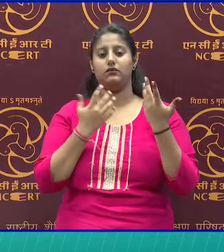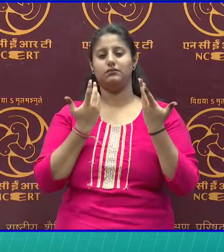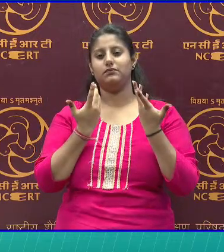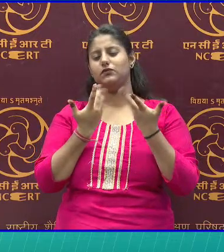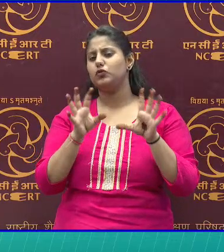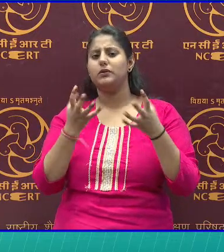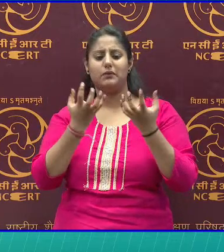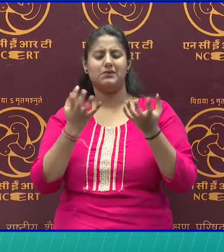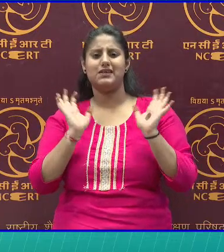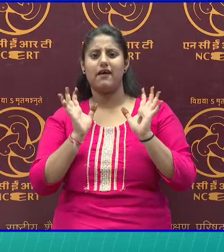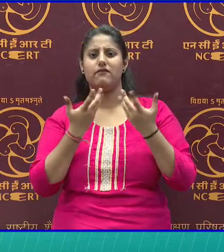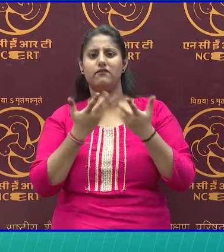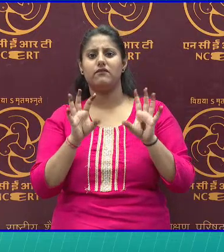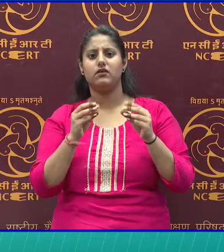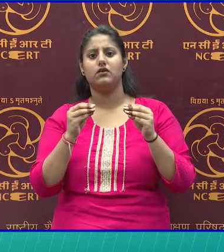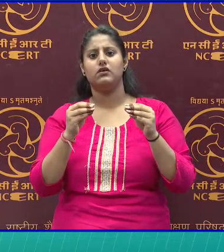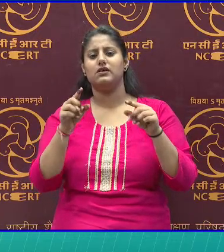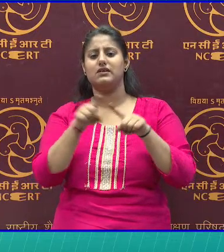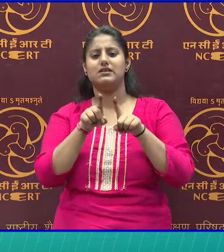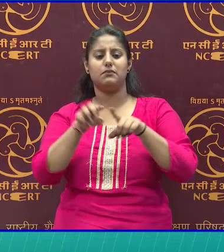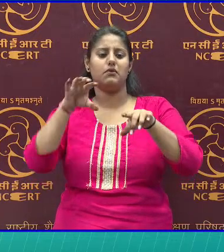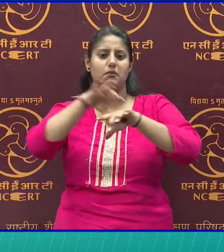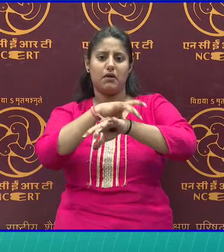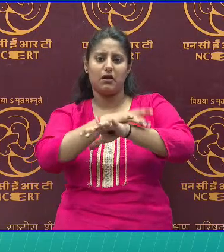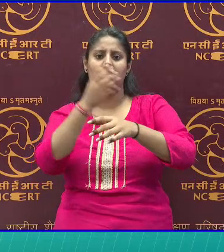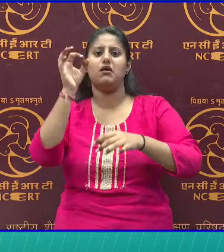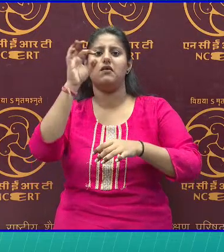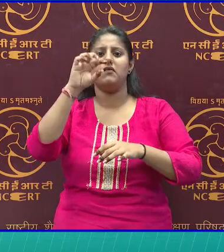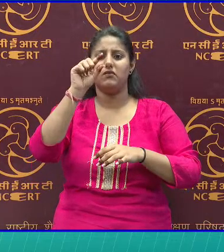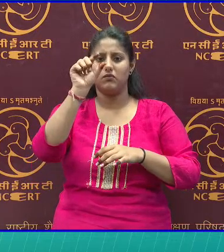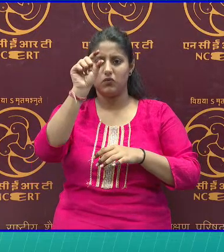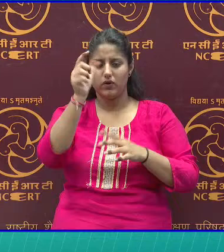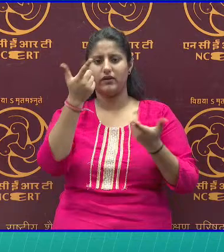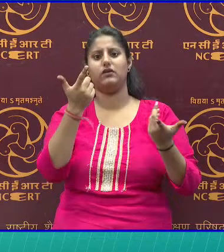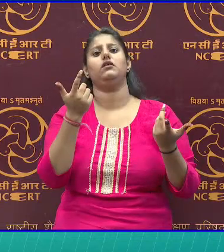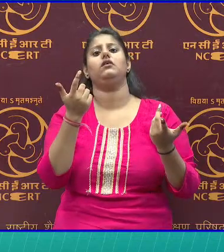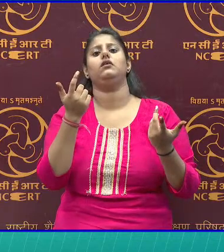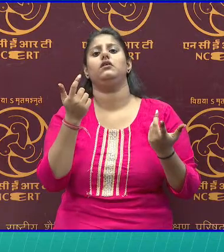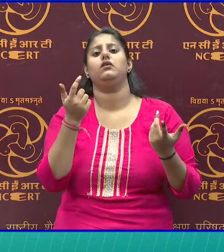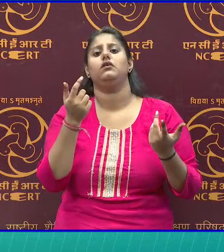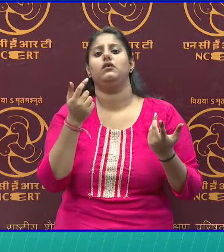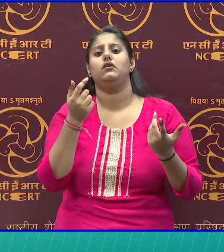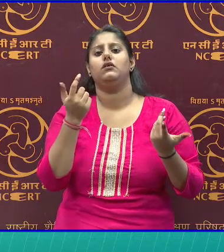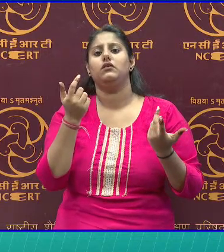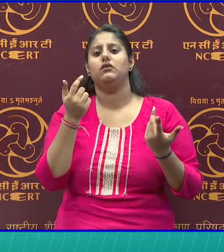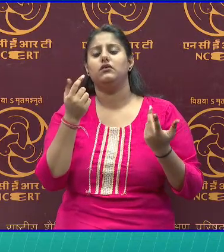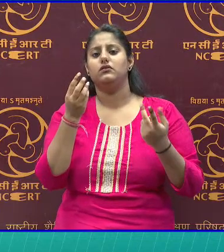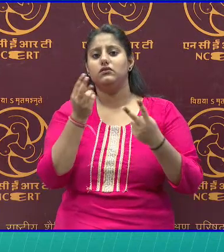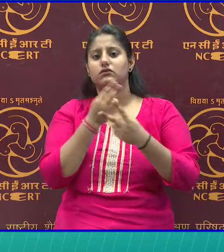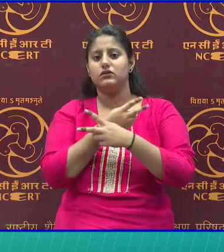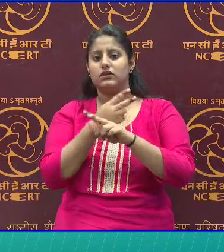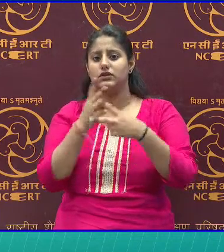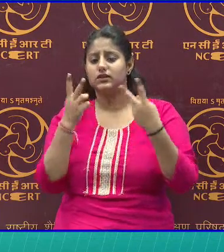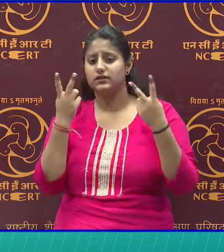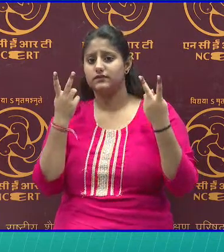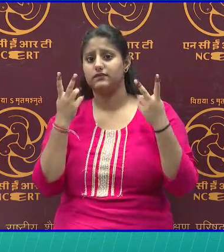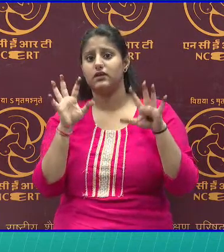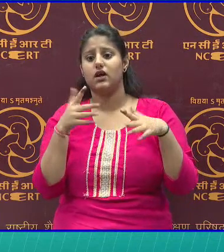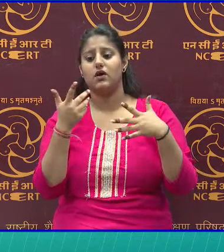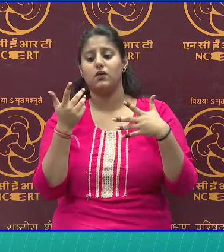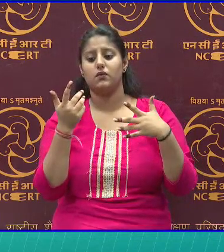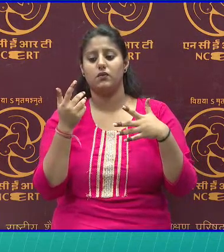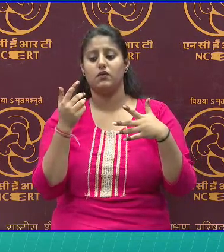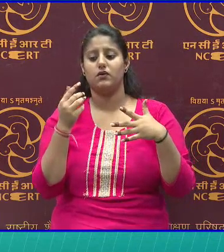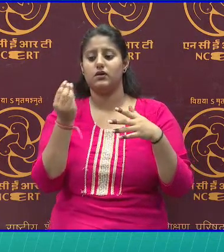available things, like a bangle or coin, it doesn't spin in the same way. And there are different factors which contribute to whether it